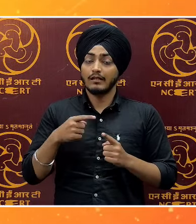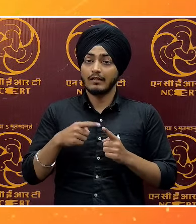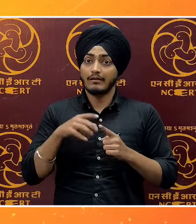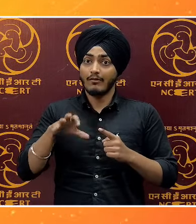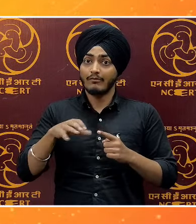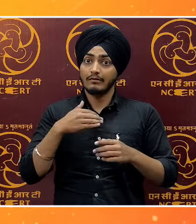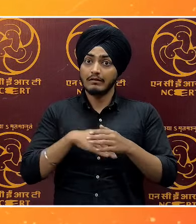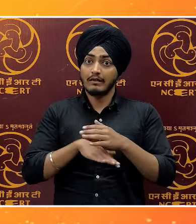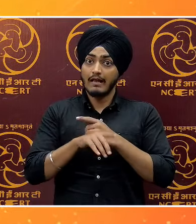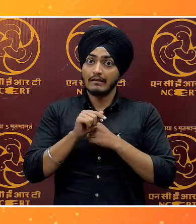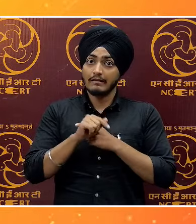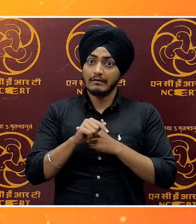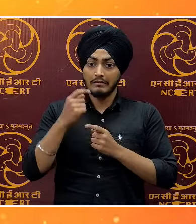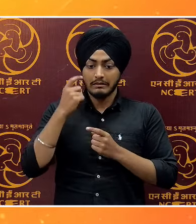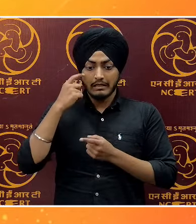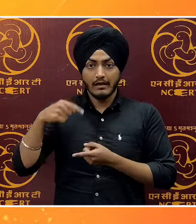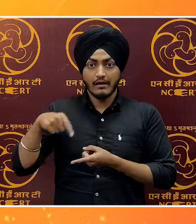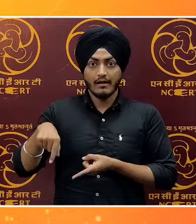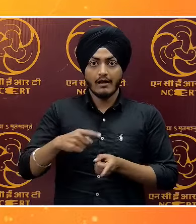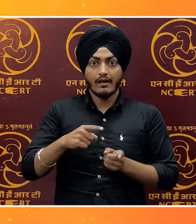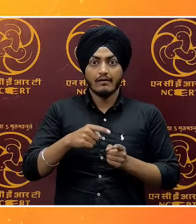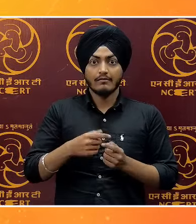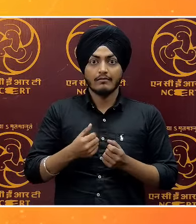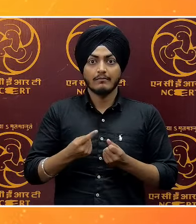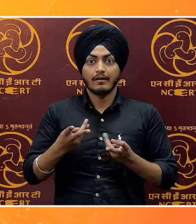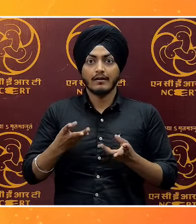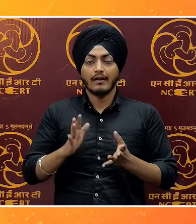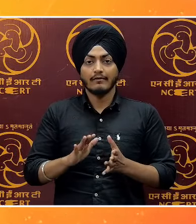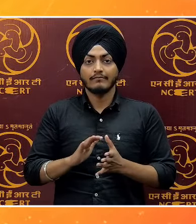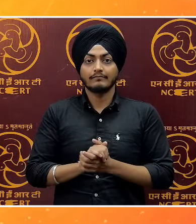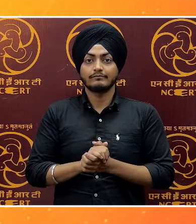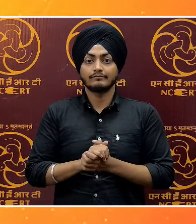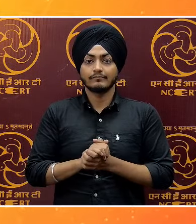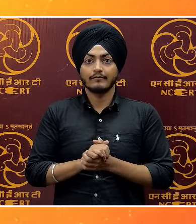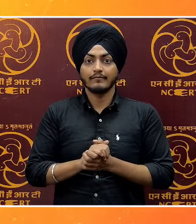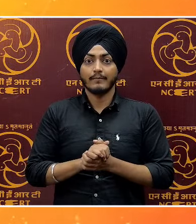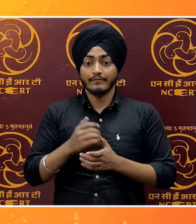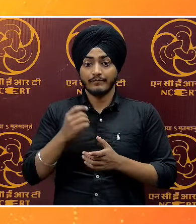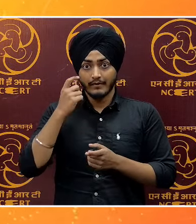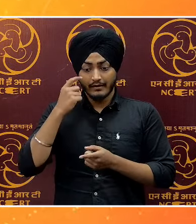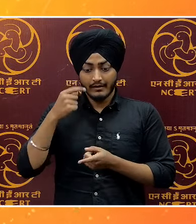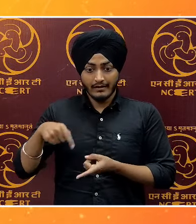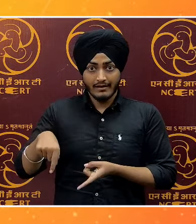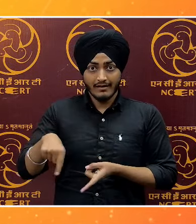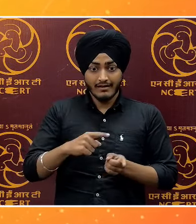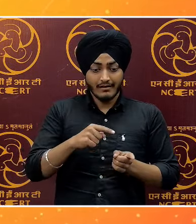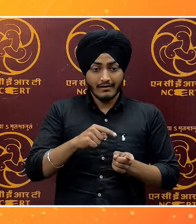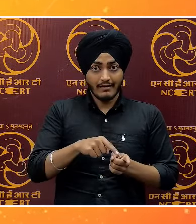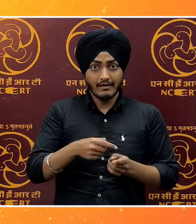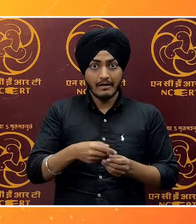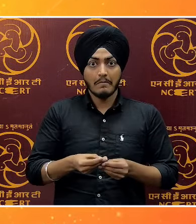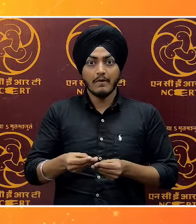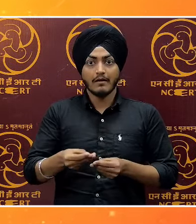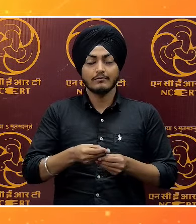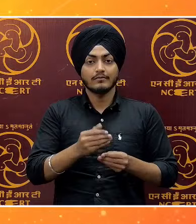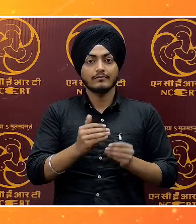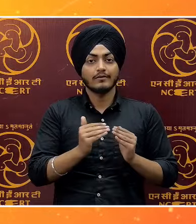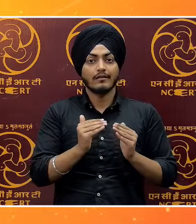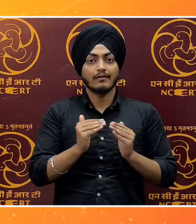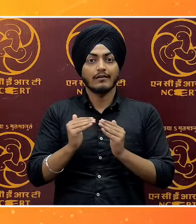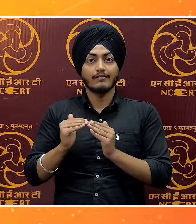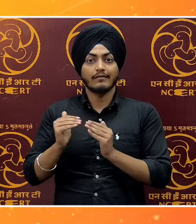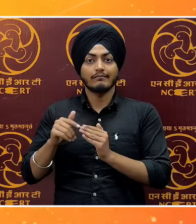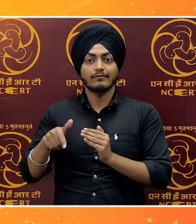are streets. In my street, there are houses. In